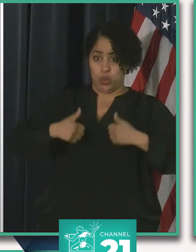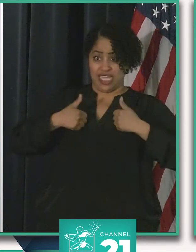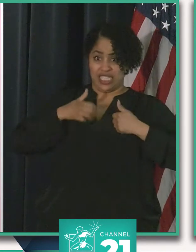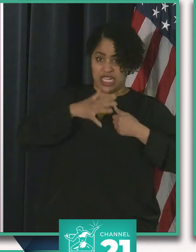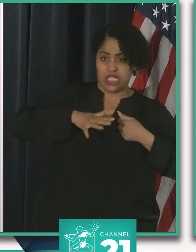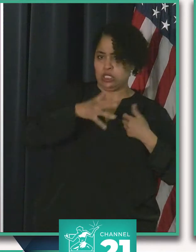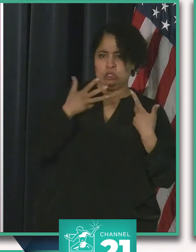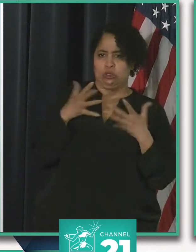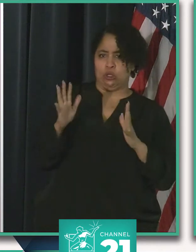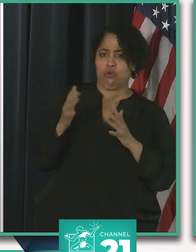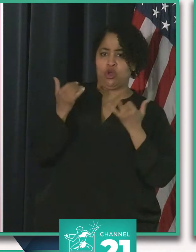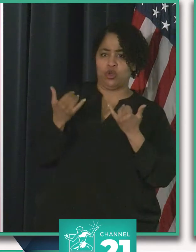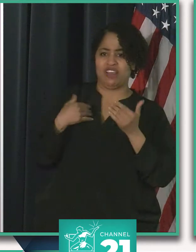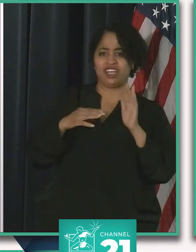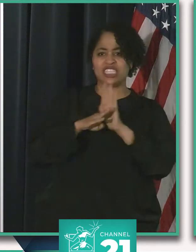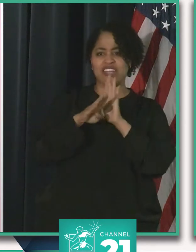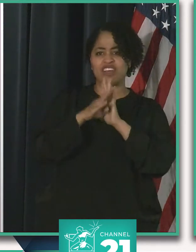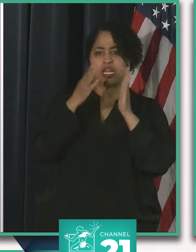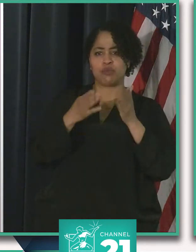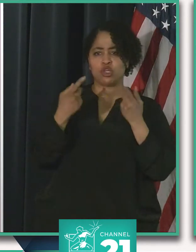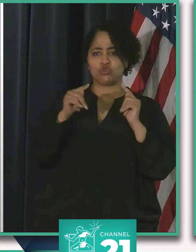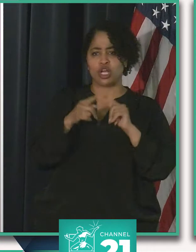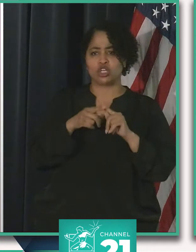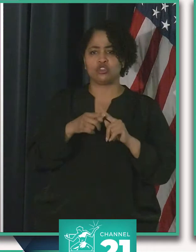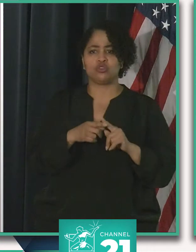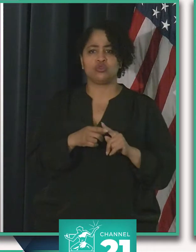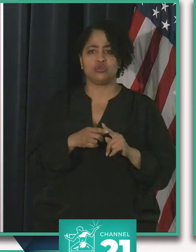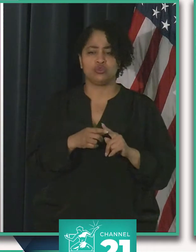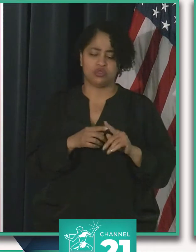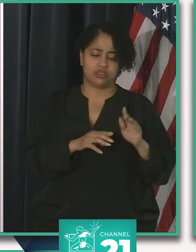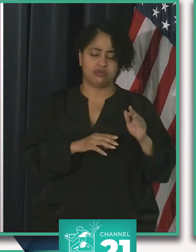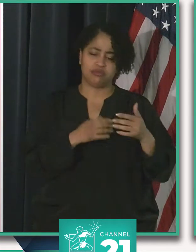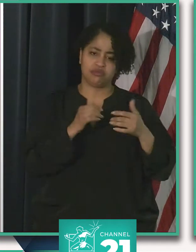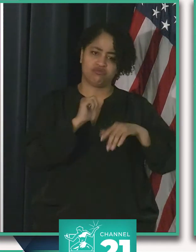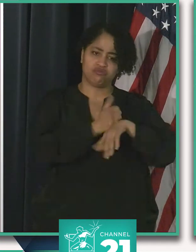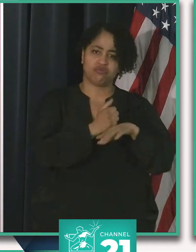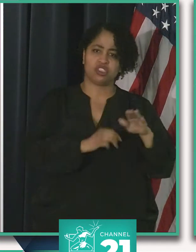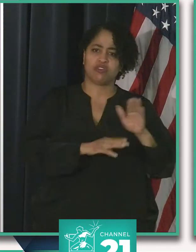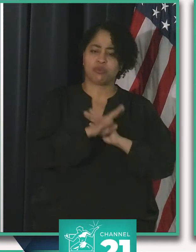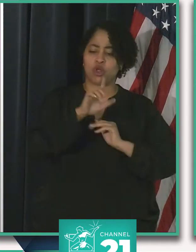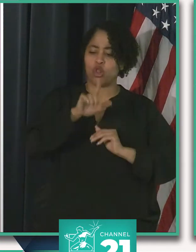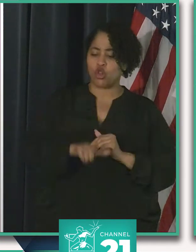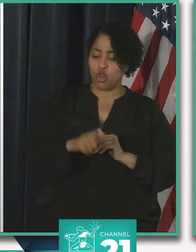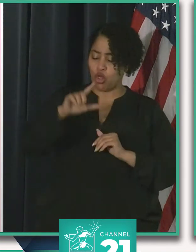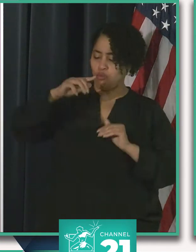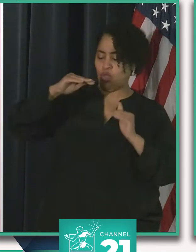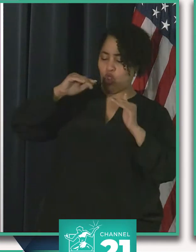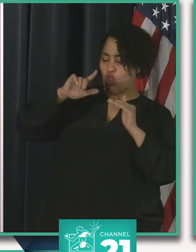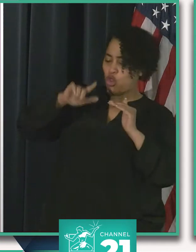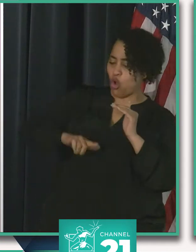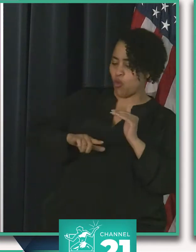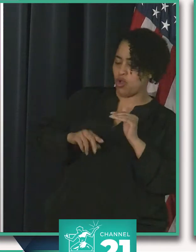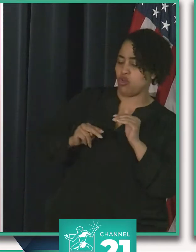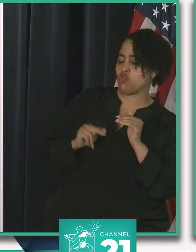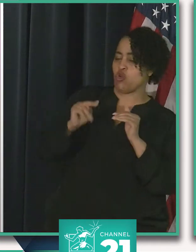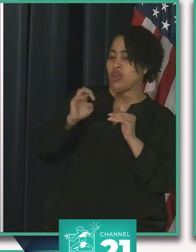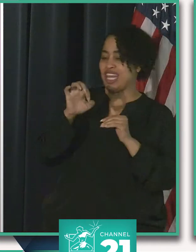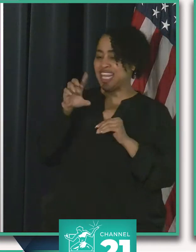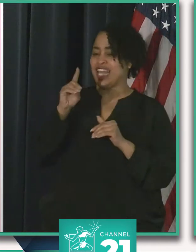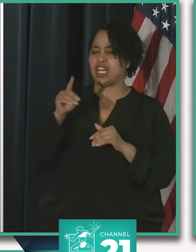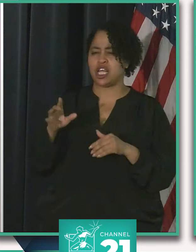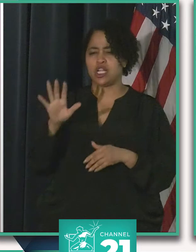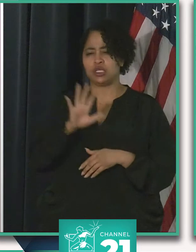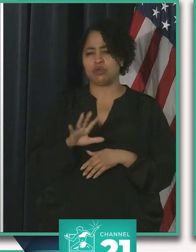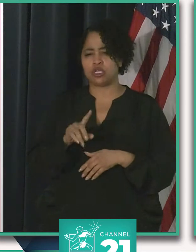a developer trying to put together a development in the lower north end of the North End, and there are